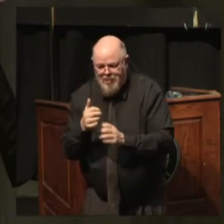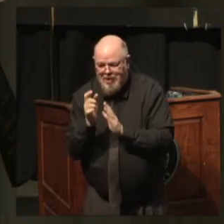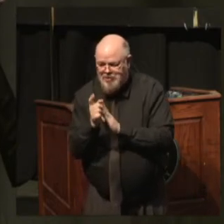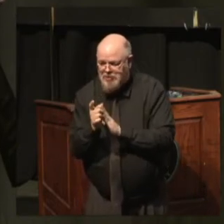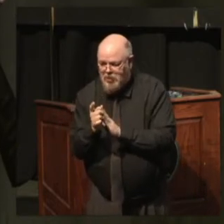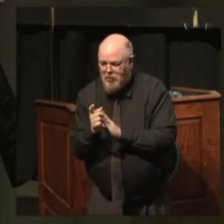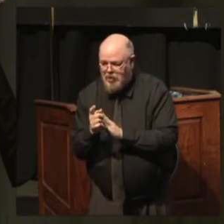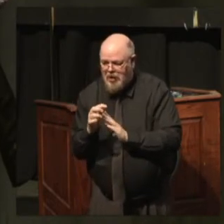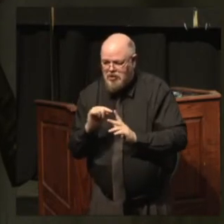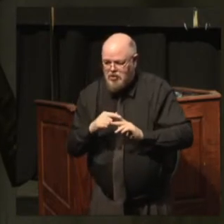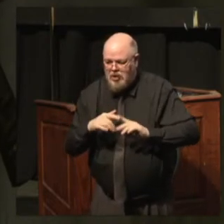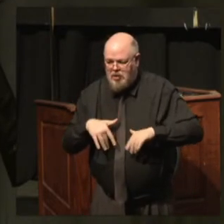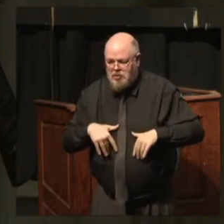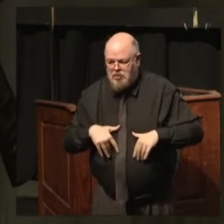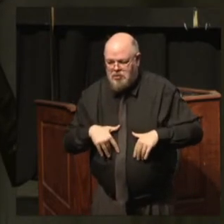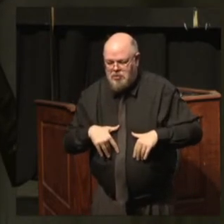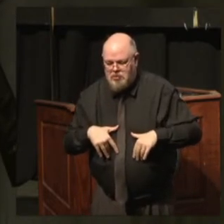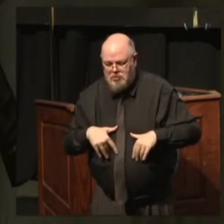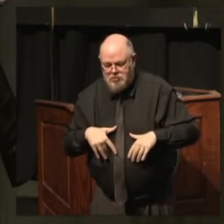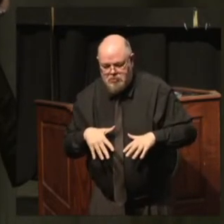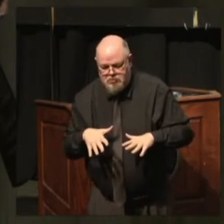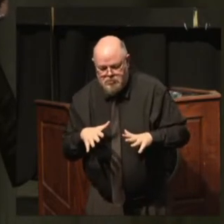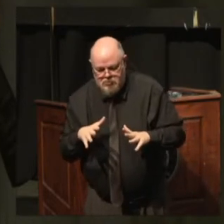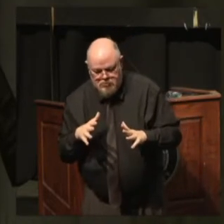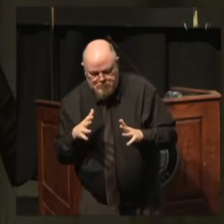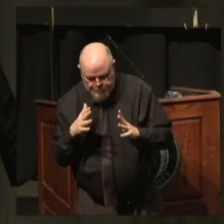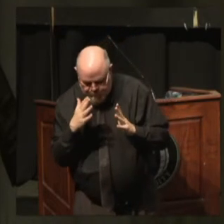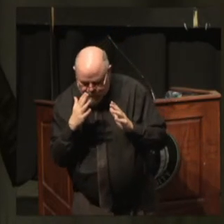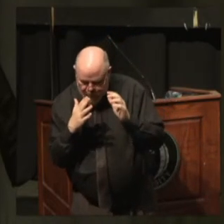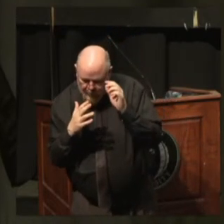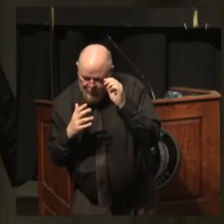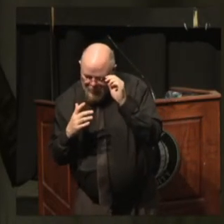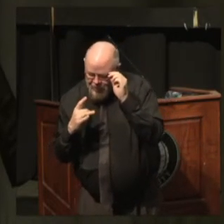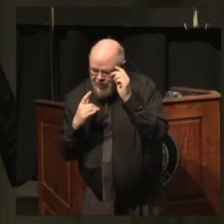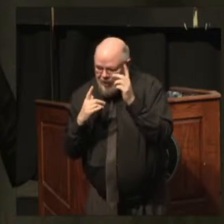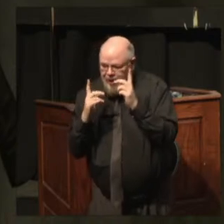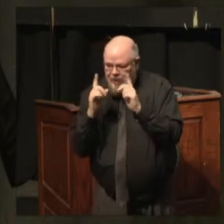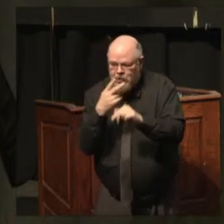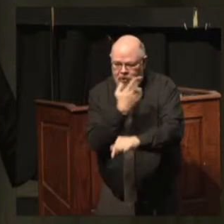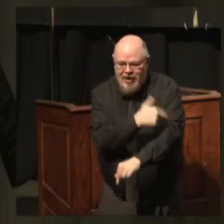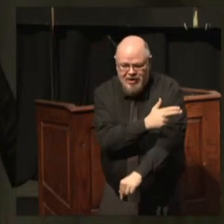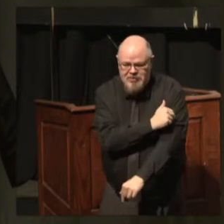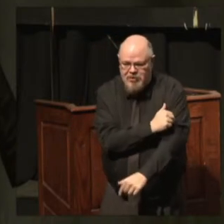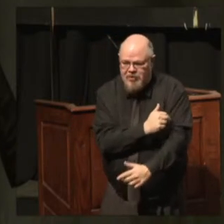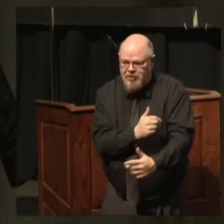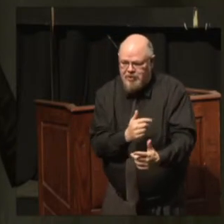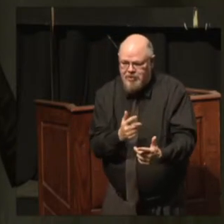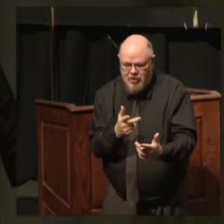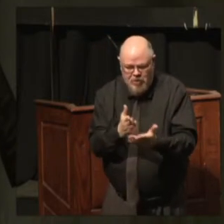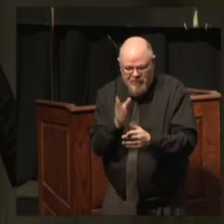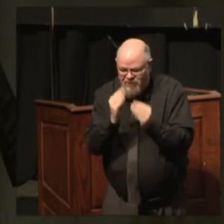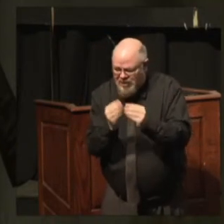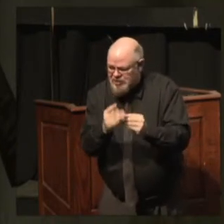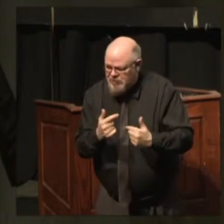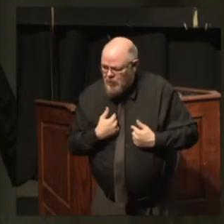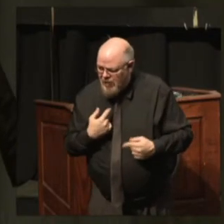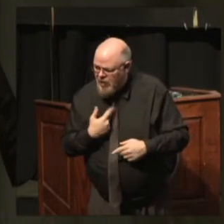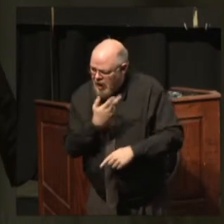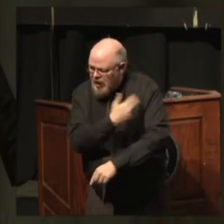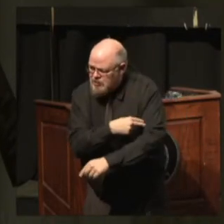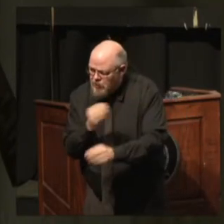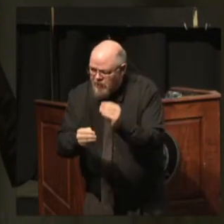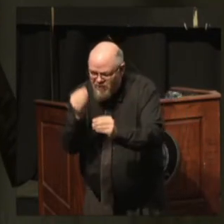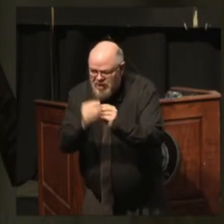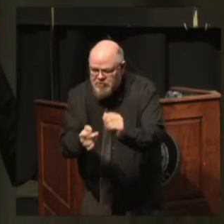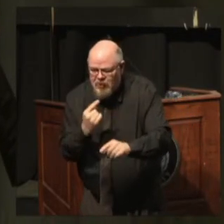freak out. Up until then, I'm thinking, I'm in a hospital. I'm going to be all right. They're going to fix me, right? I mean, that's why